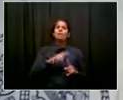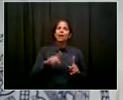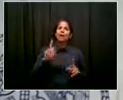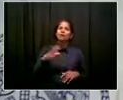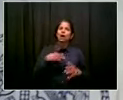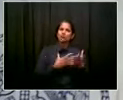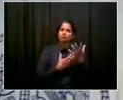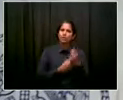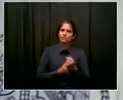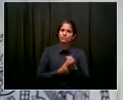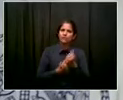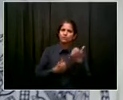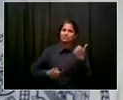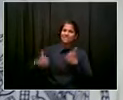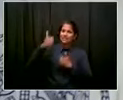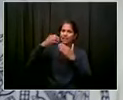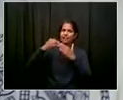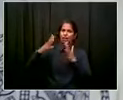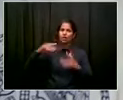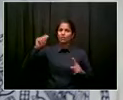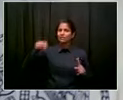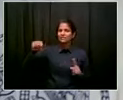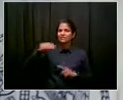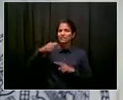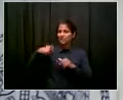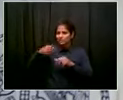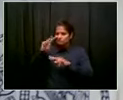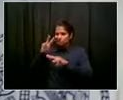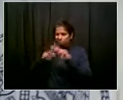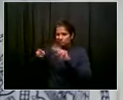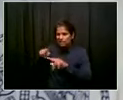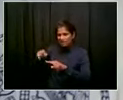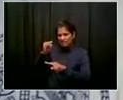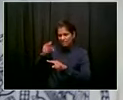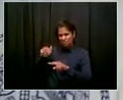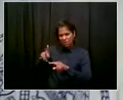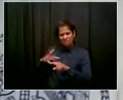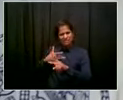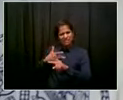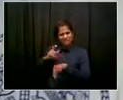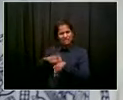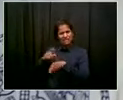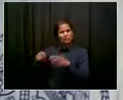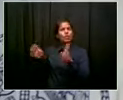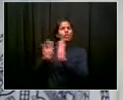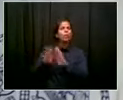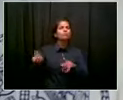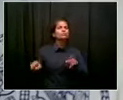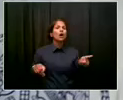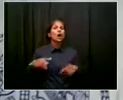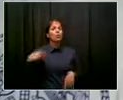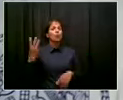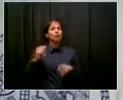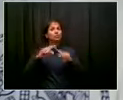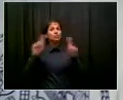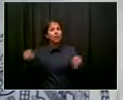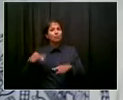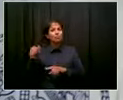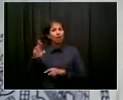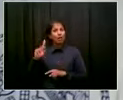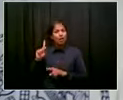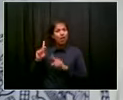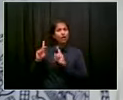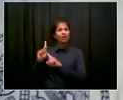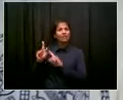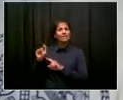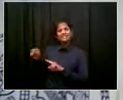uh the washington square park curfew we've had many conversations here at city hall and with one police plaza about that i think it's also